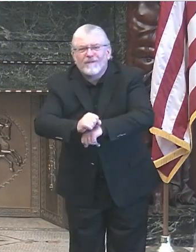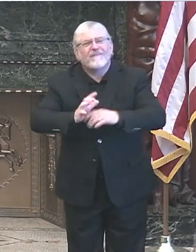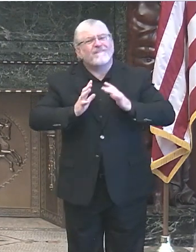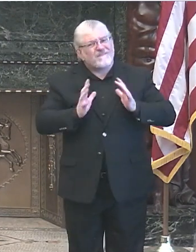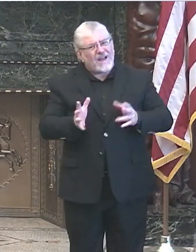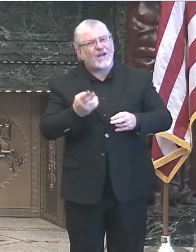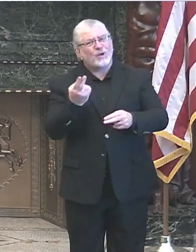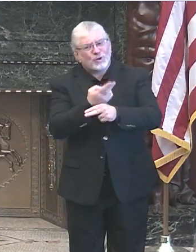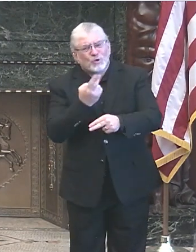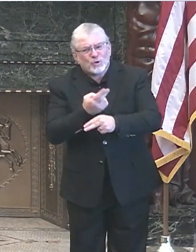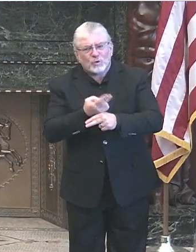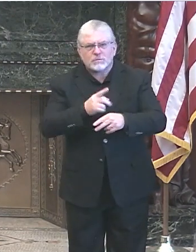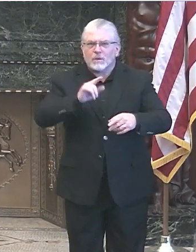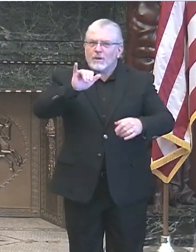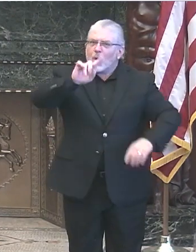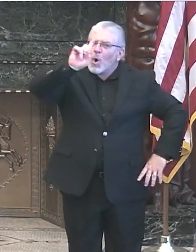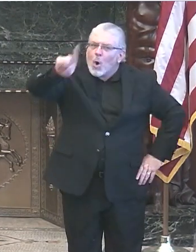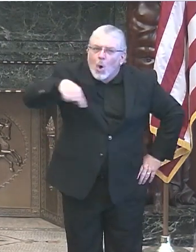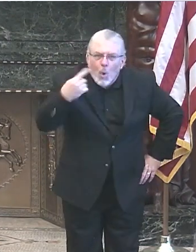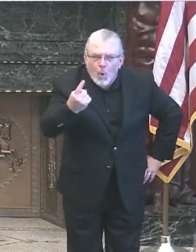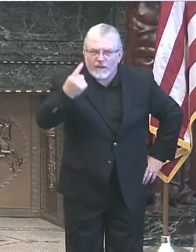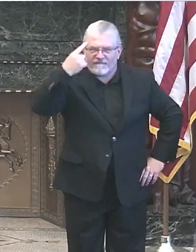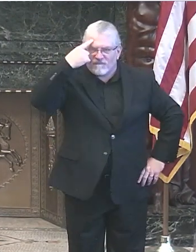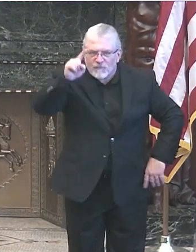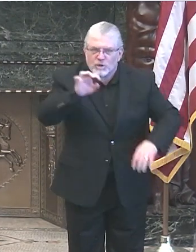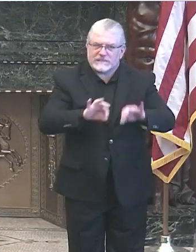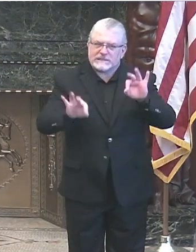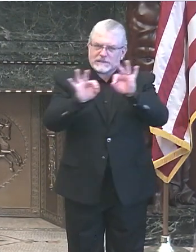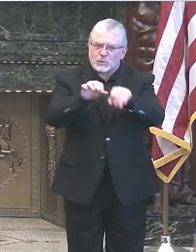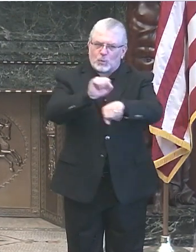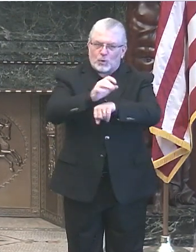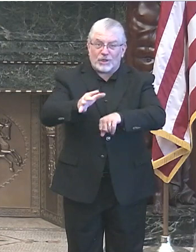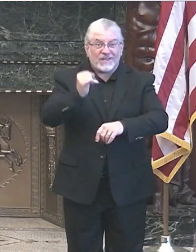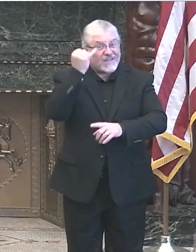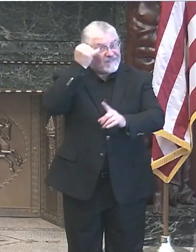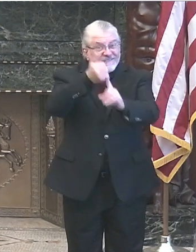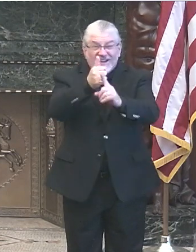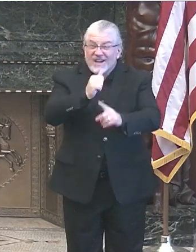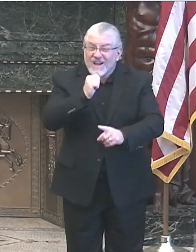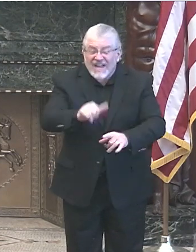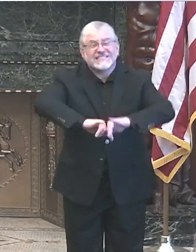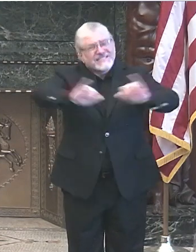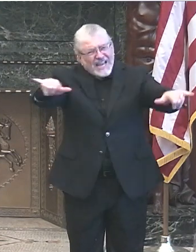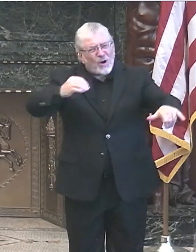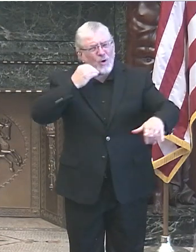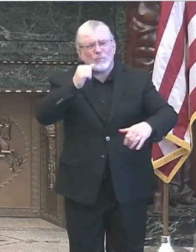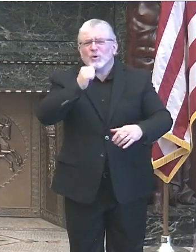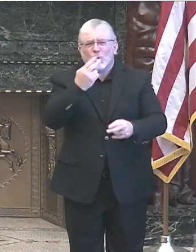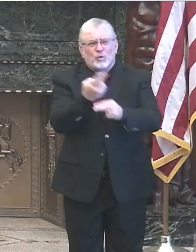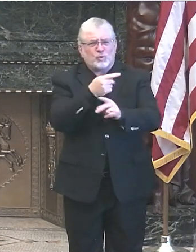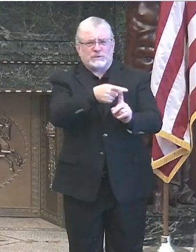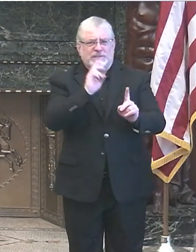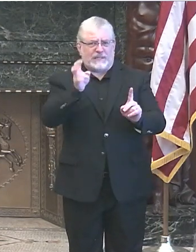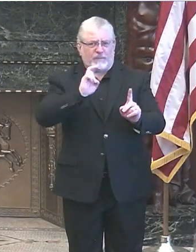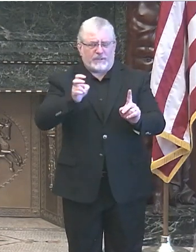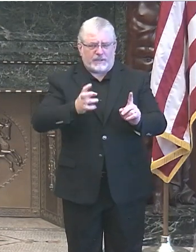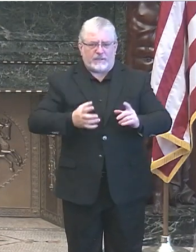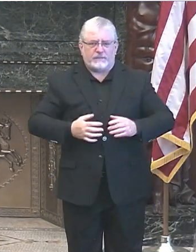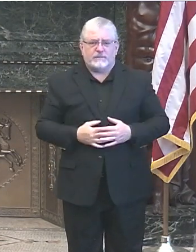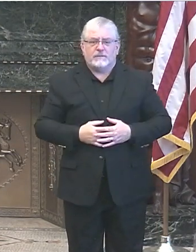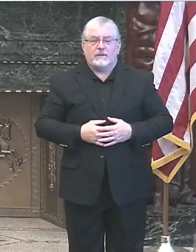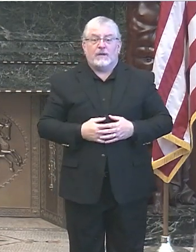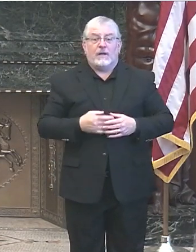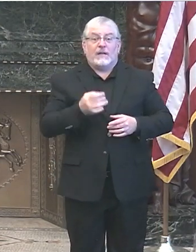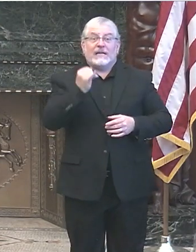you are traveling to or from an essential job, give at least 6 feet of distance between yourself and other riders.